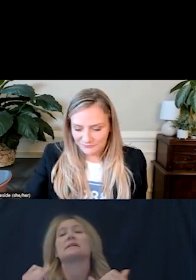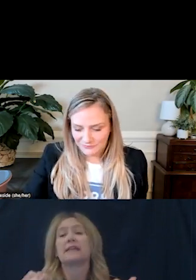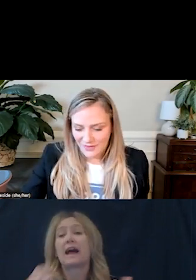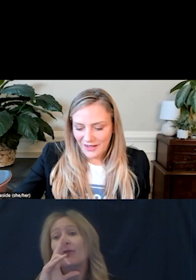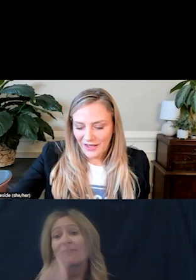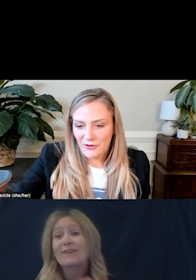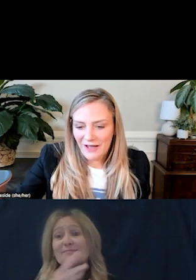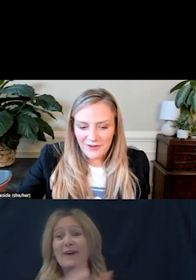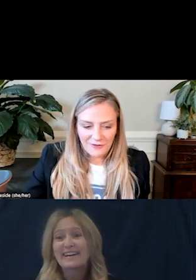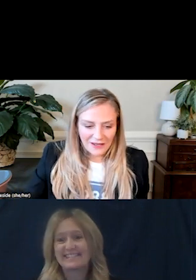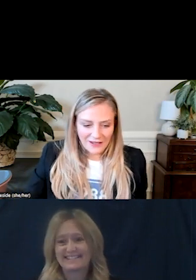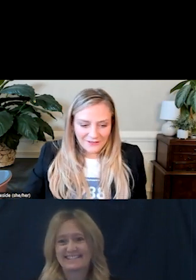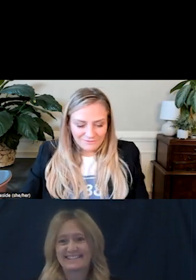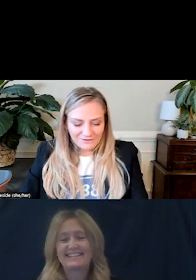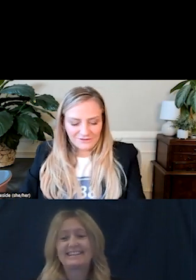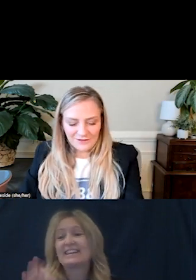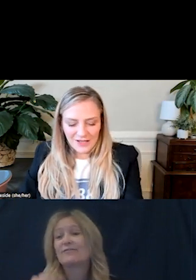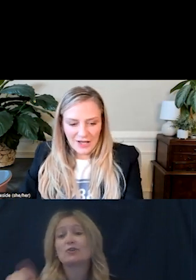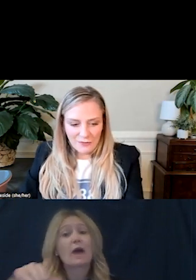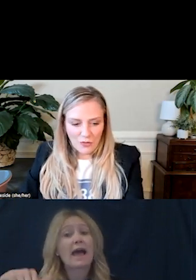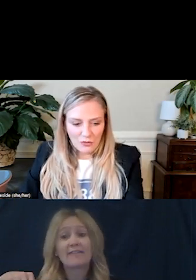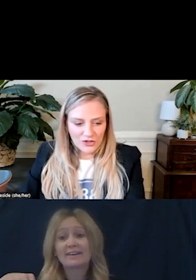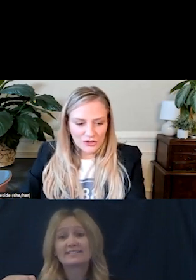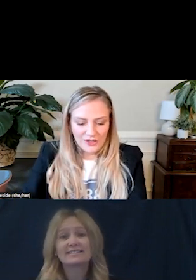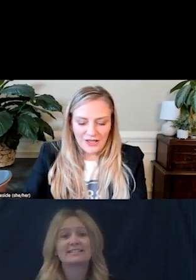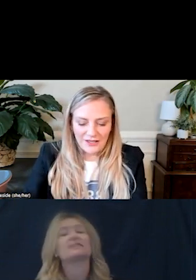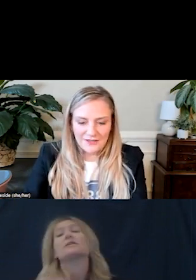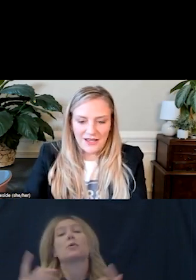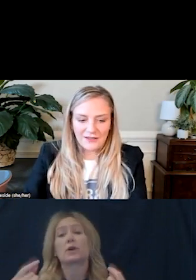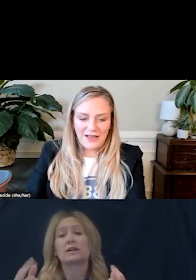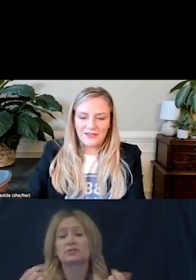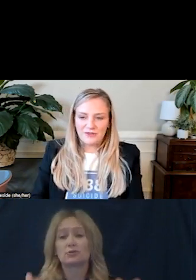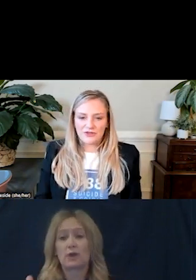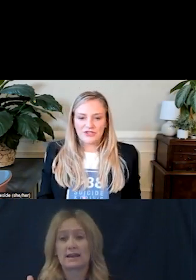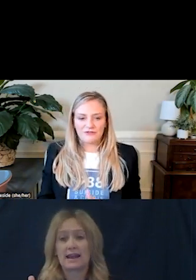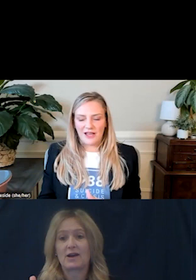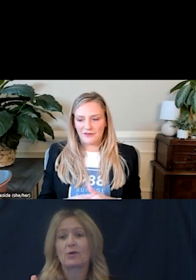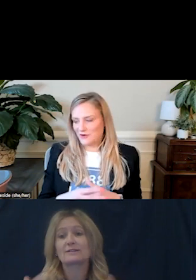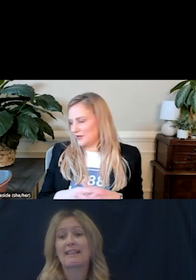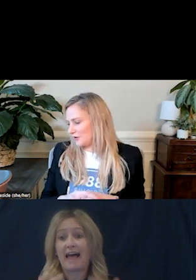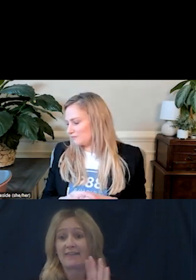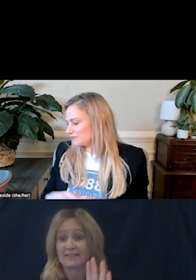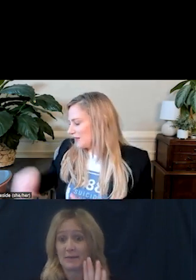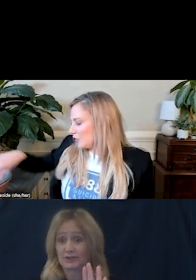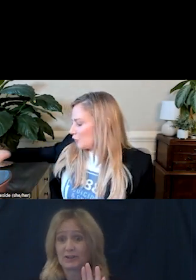part. If you haven't already, what we're doing is a live demonstration. If you haven't already heard, what